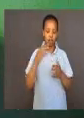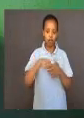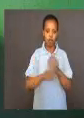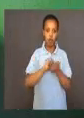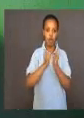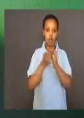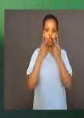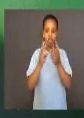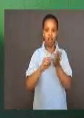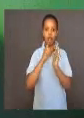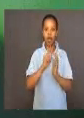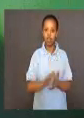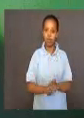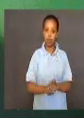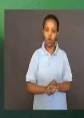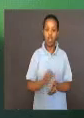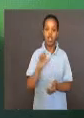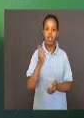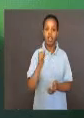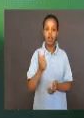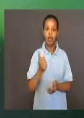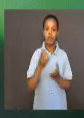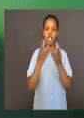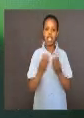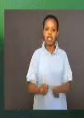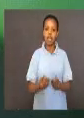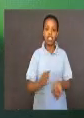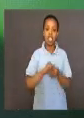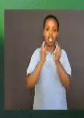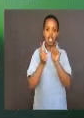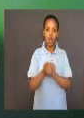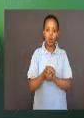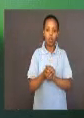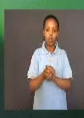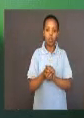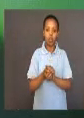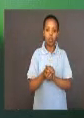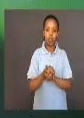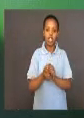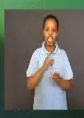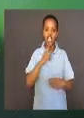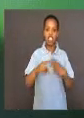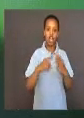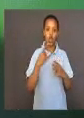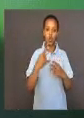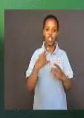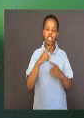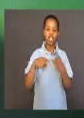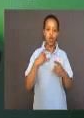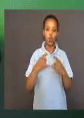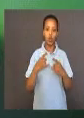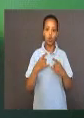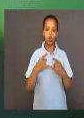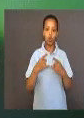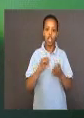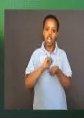We could say that evolution is the change in species traits